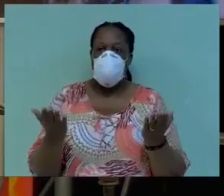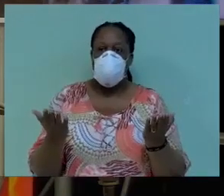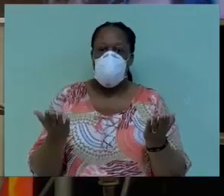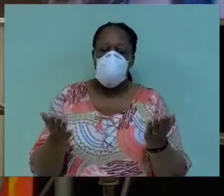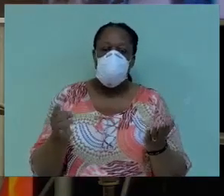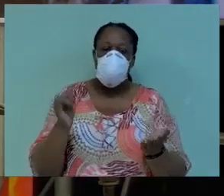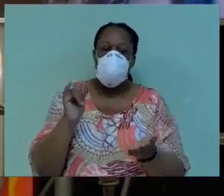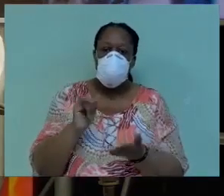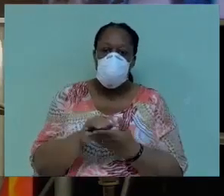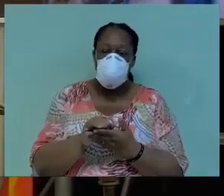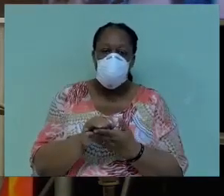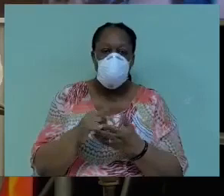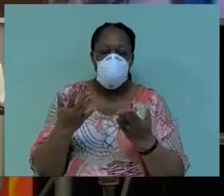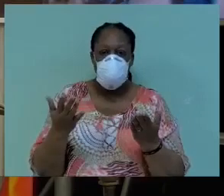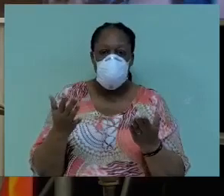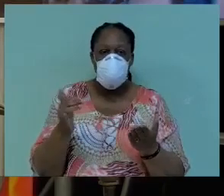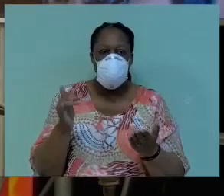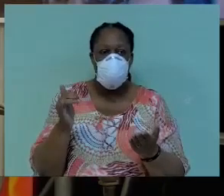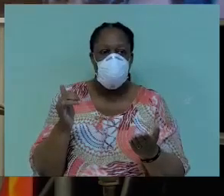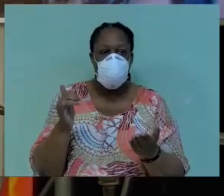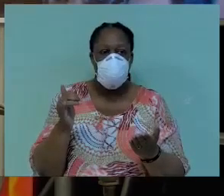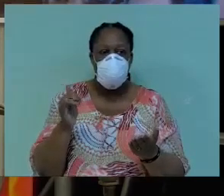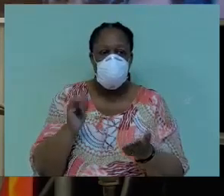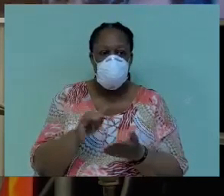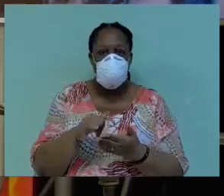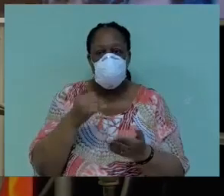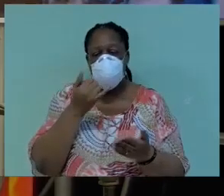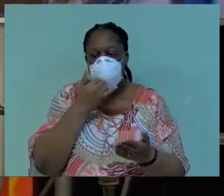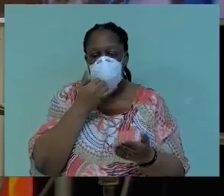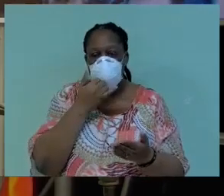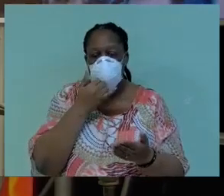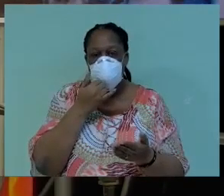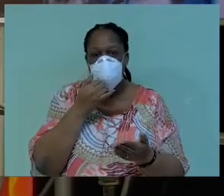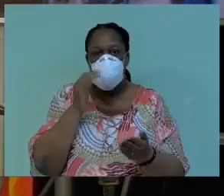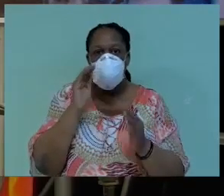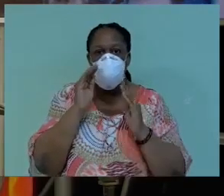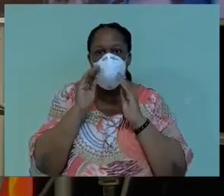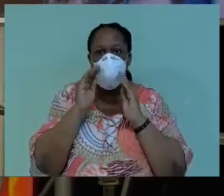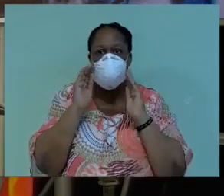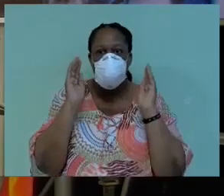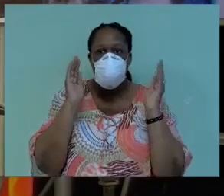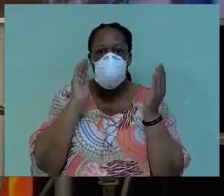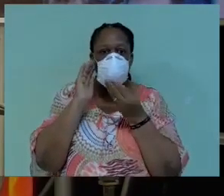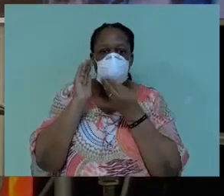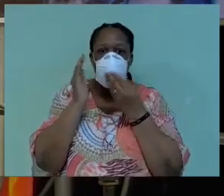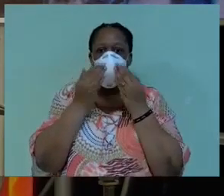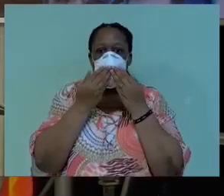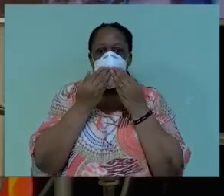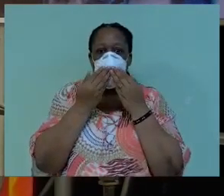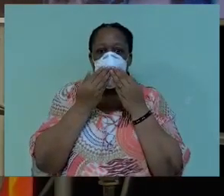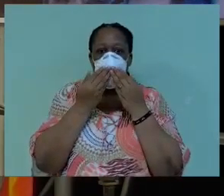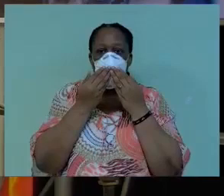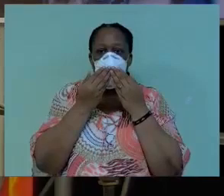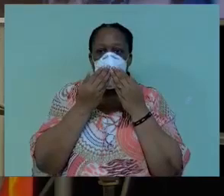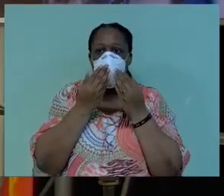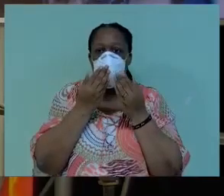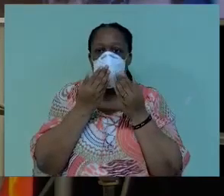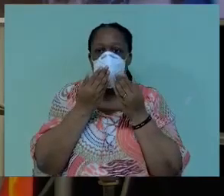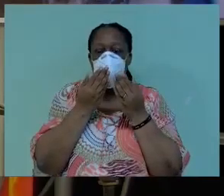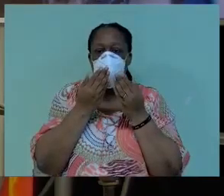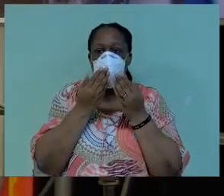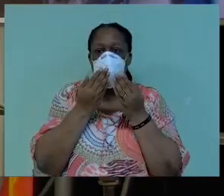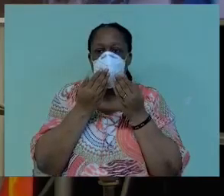part that is supposed to repel the droplets, against your face. And when